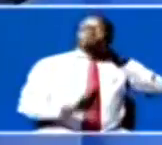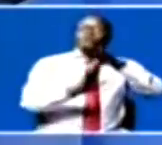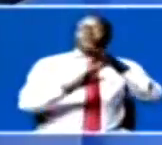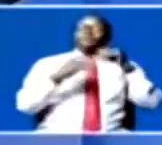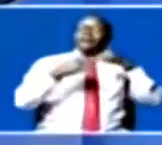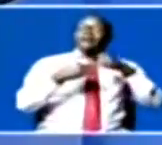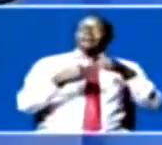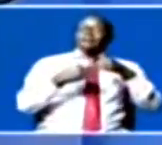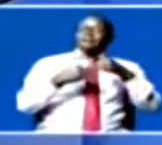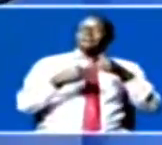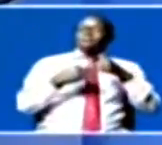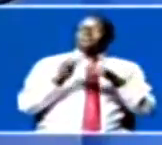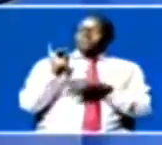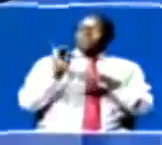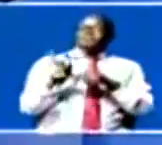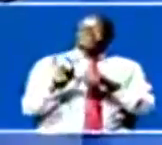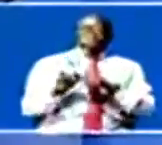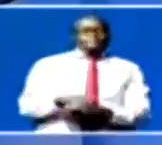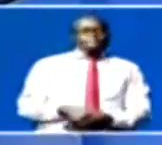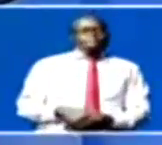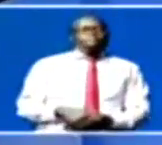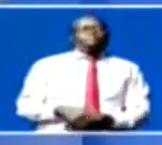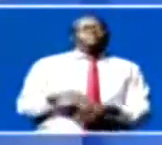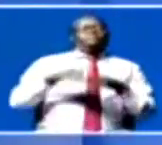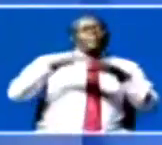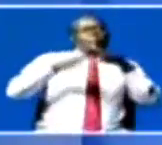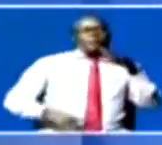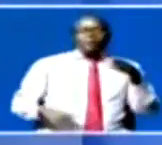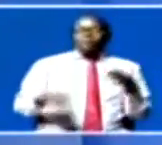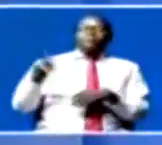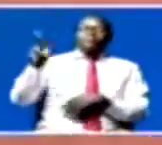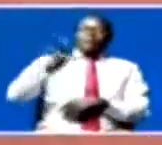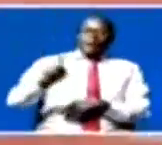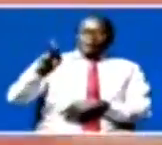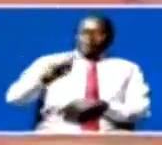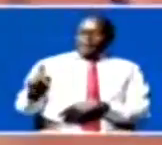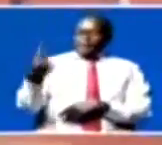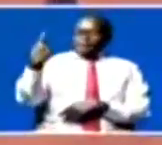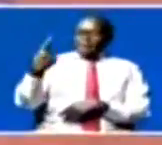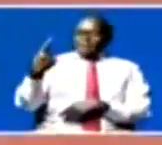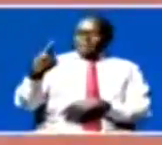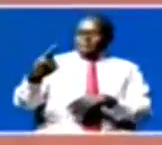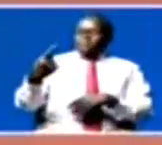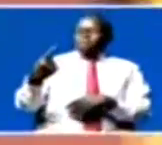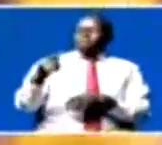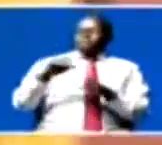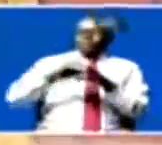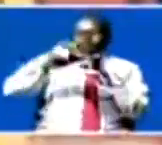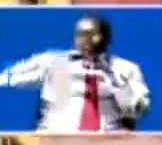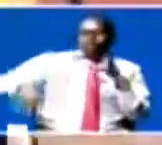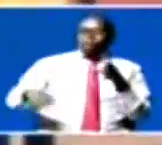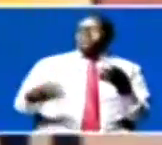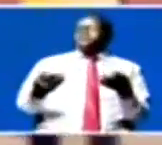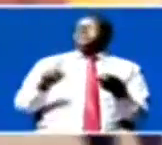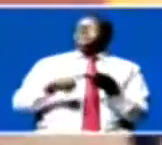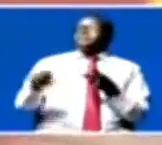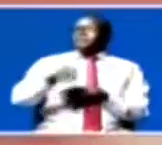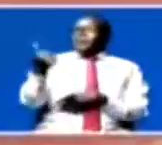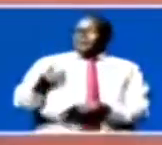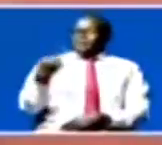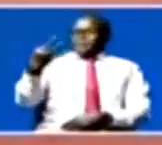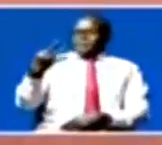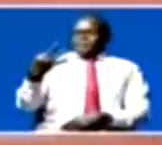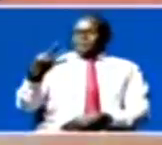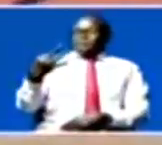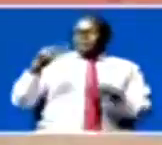took center stage in the penultimate round. Bottom place Kayole Asubuhi became the first side to face the drop, with the fate of the remaining three